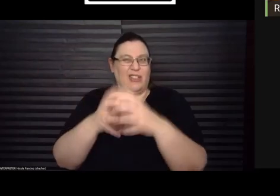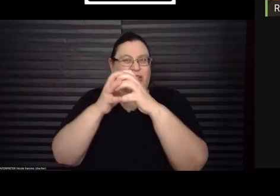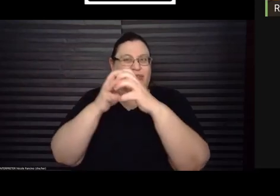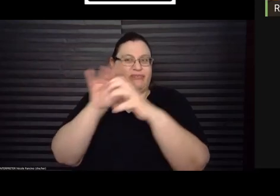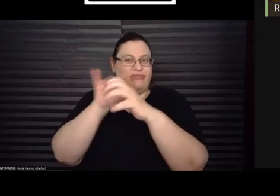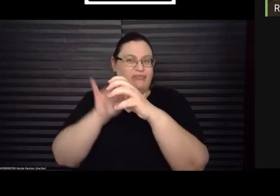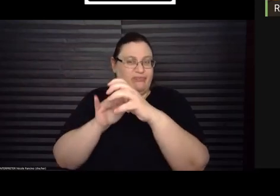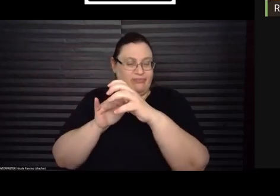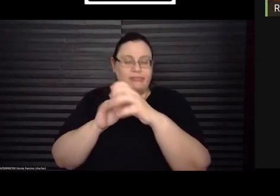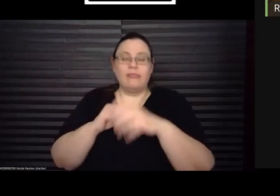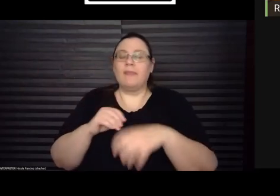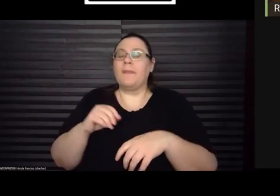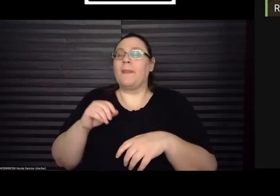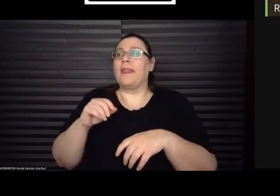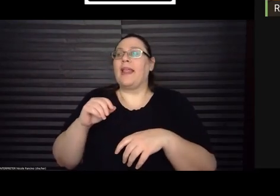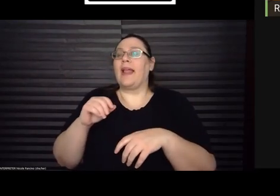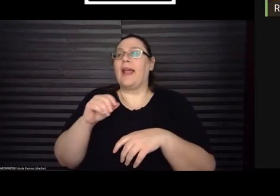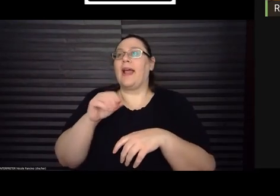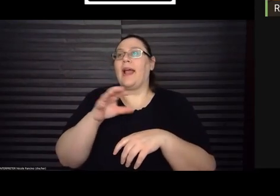snow globes.